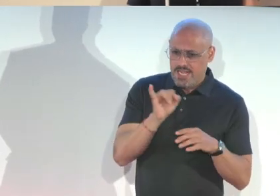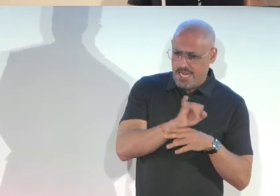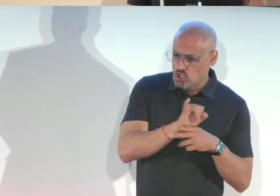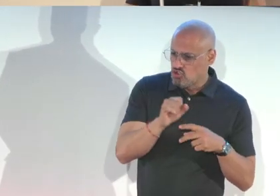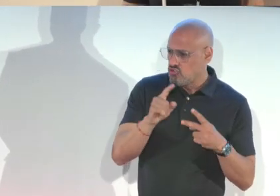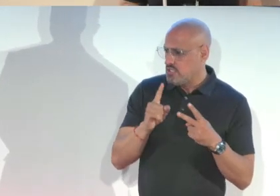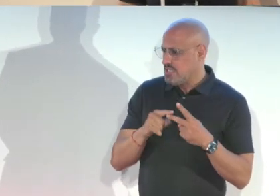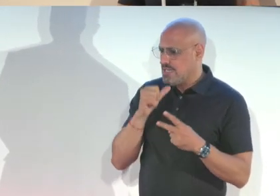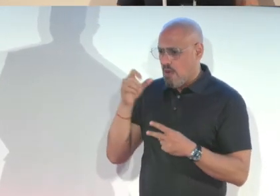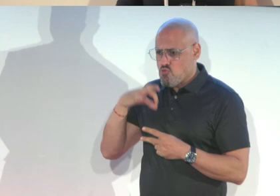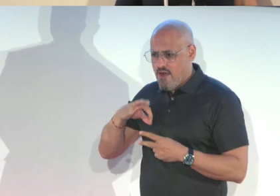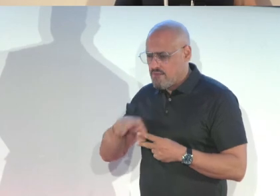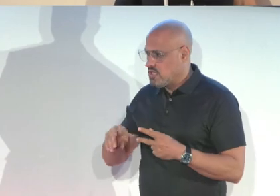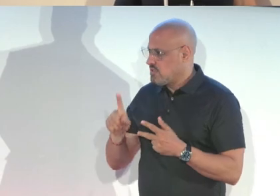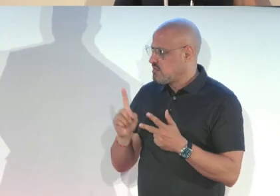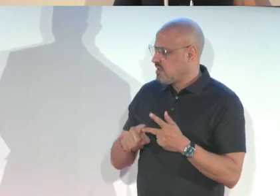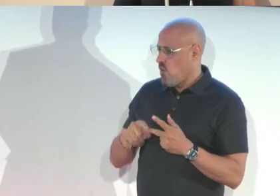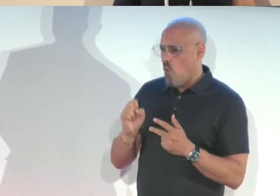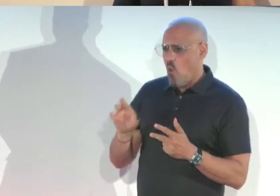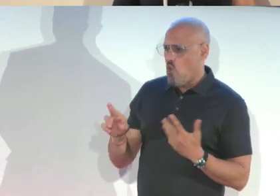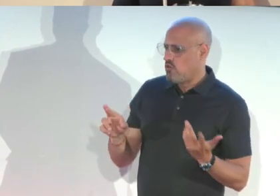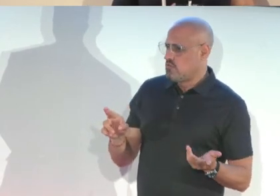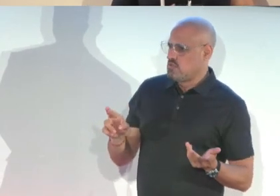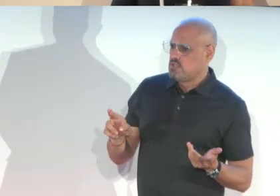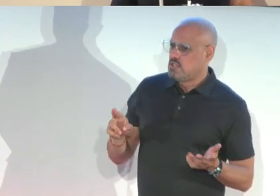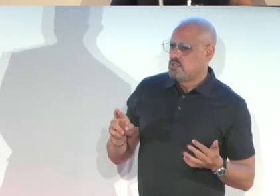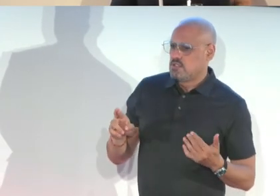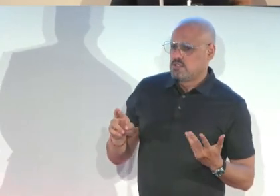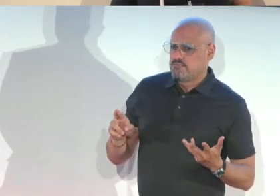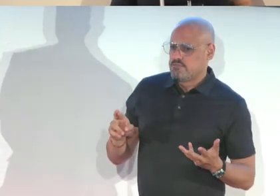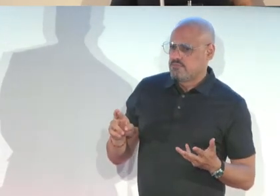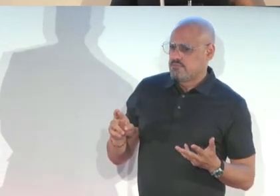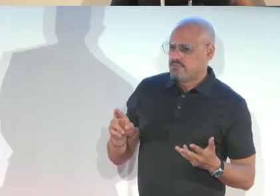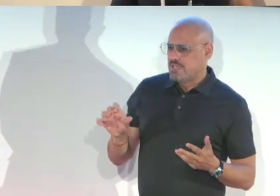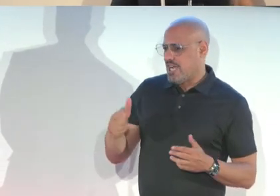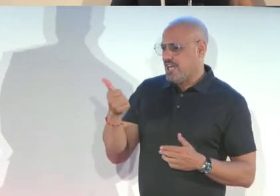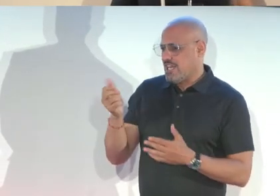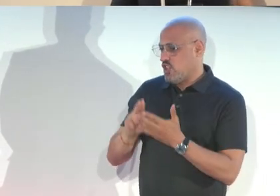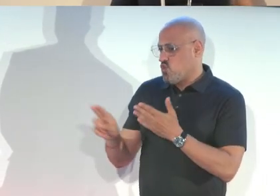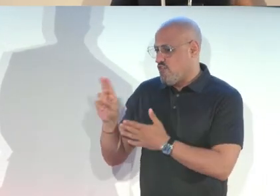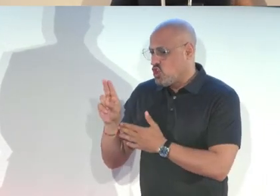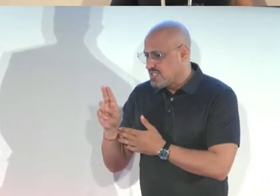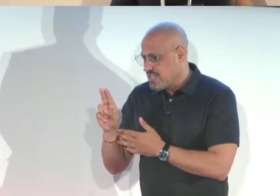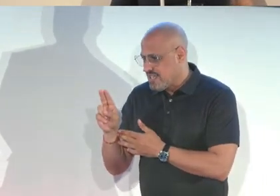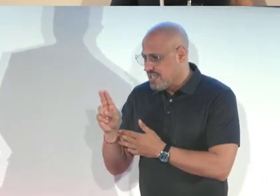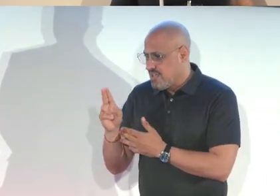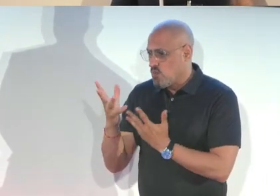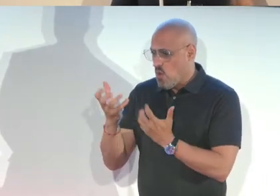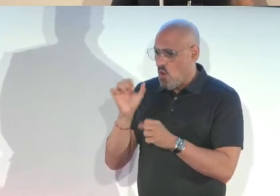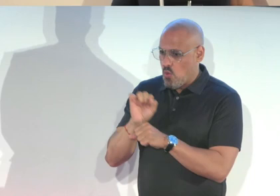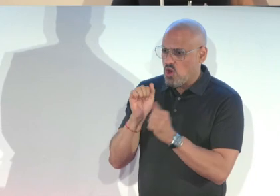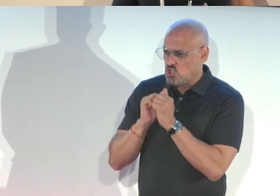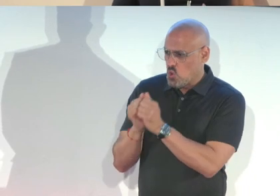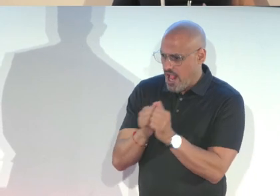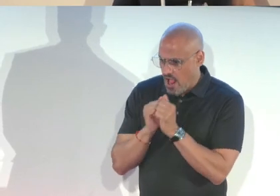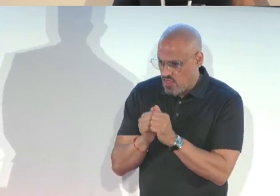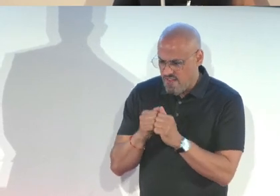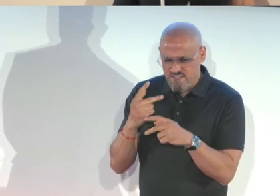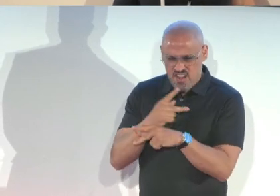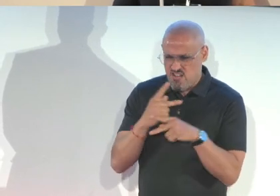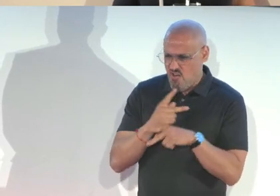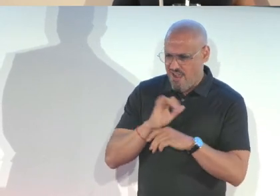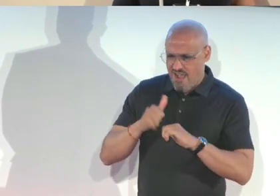talk to us if you are someone from any organization, whether it's industry, a nonprofit,